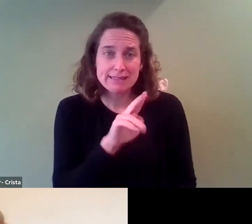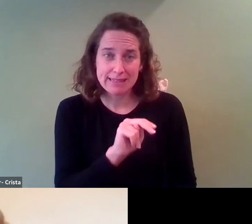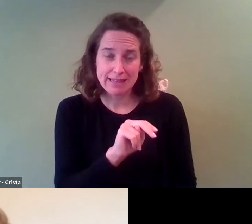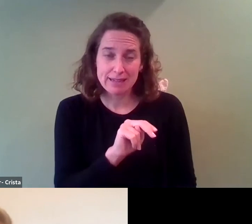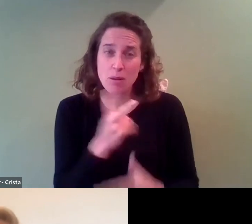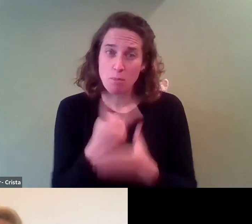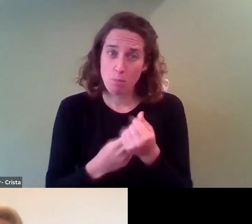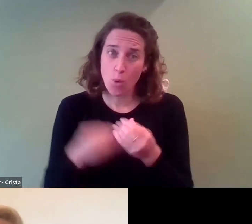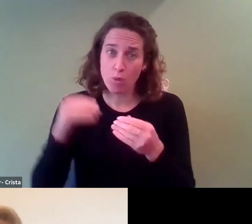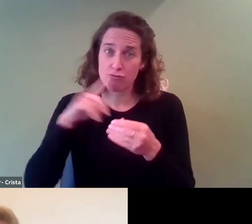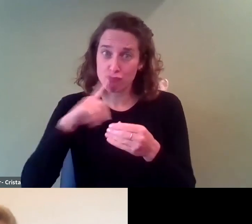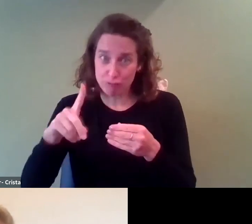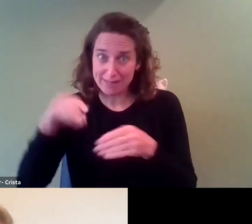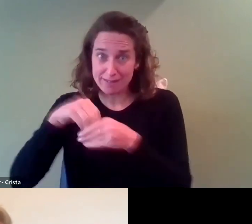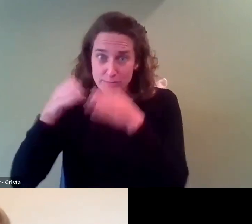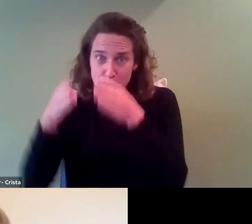and physical space.